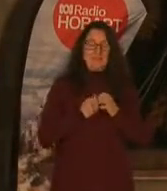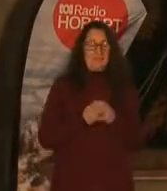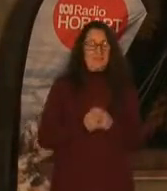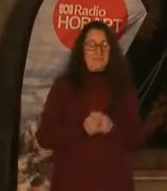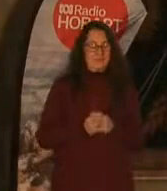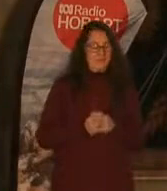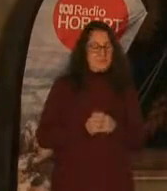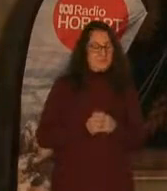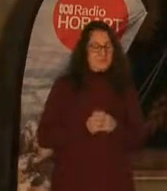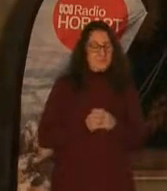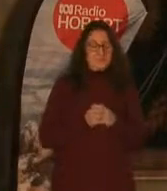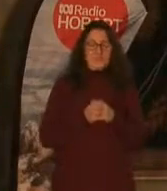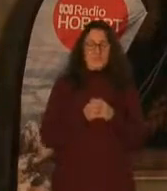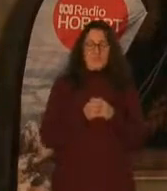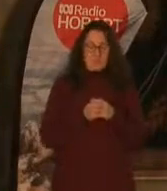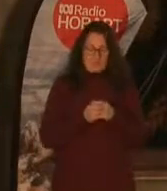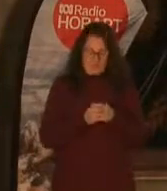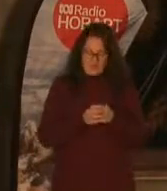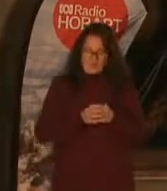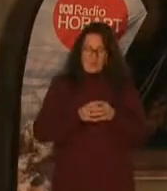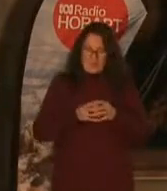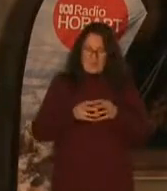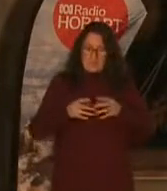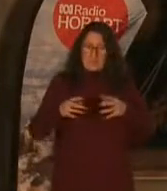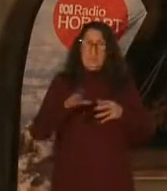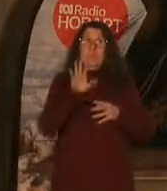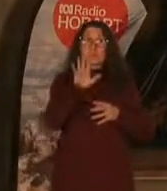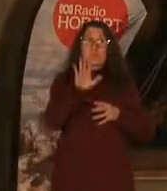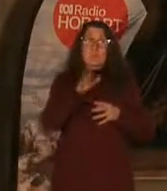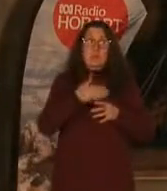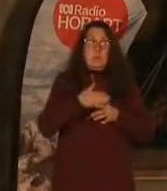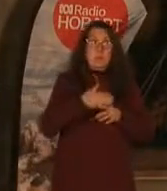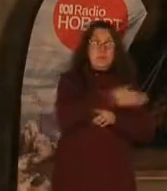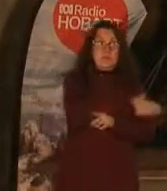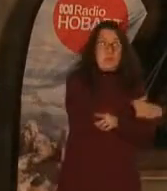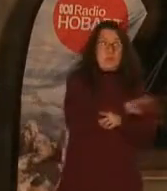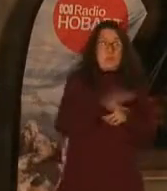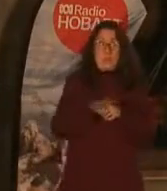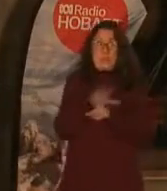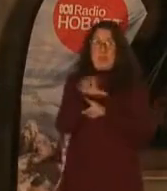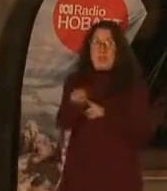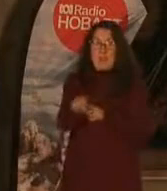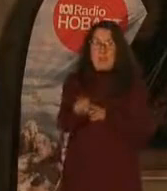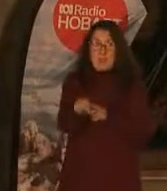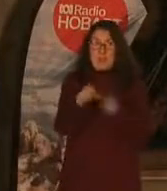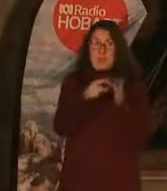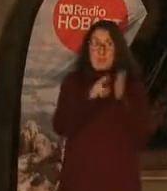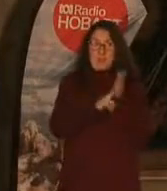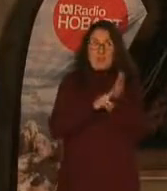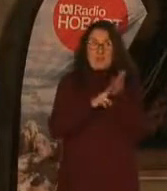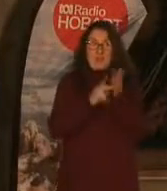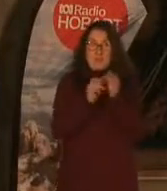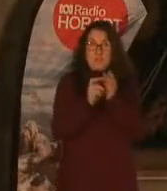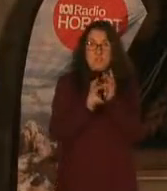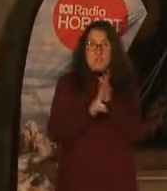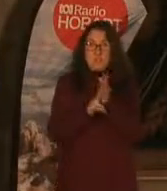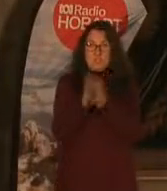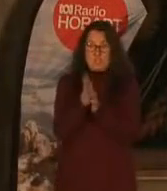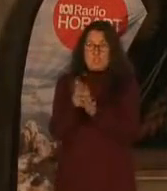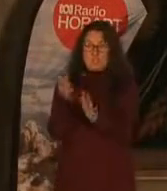which grew and was used before invasion, of course, was completely different. Our world, our life worlds